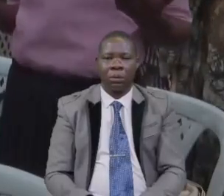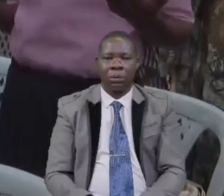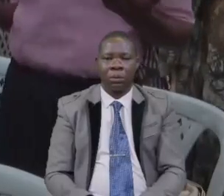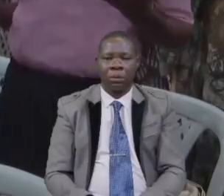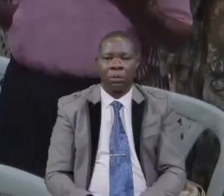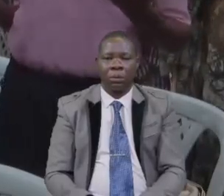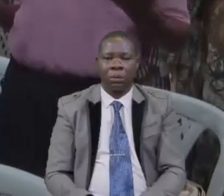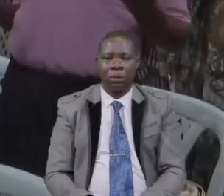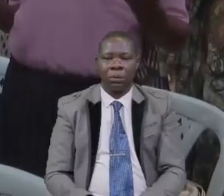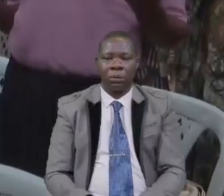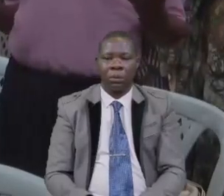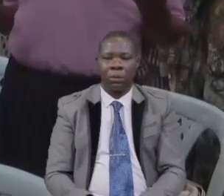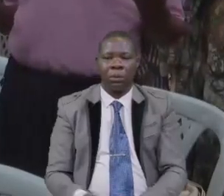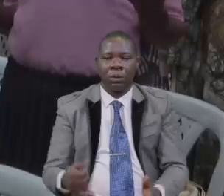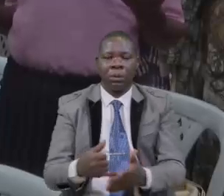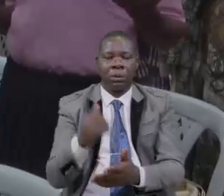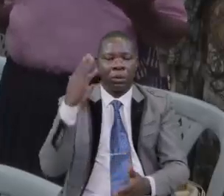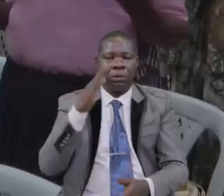It will work.